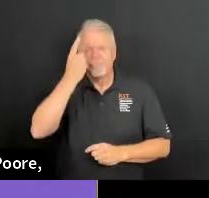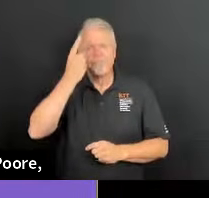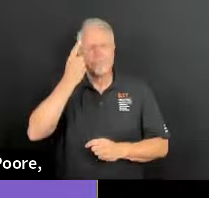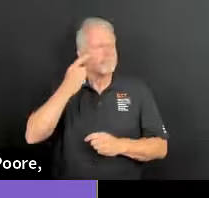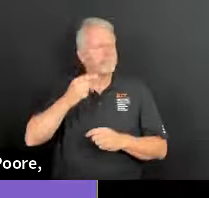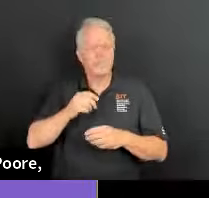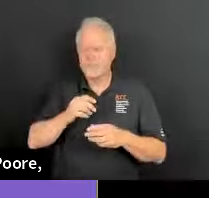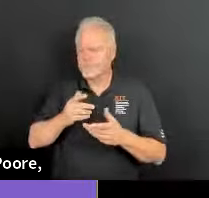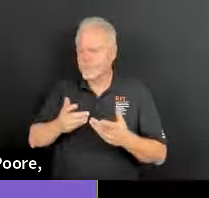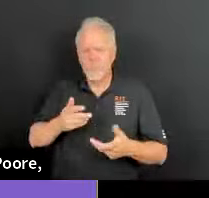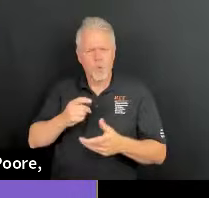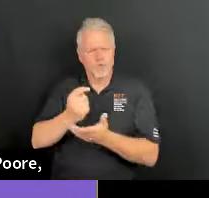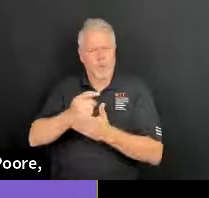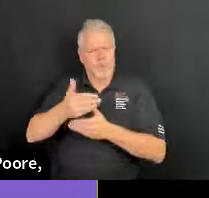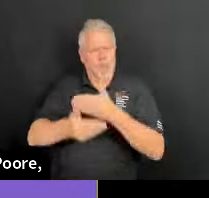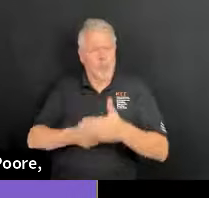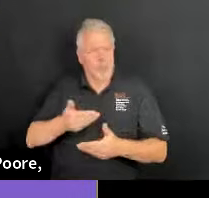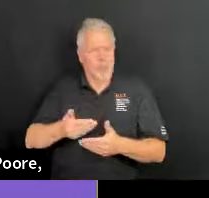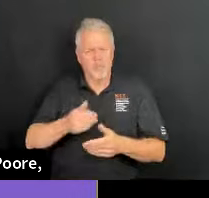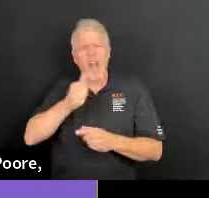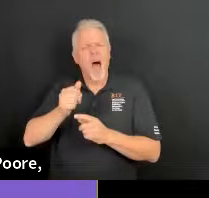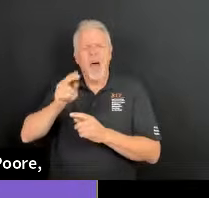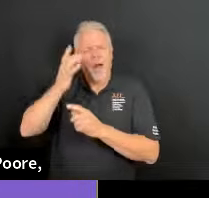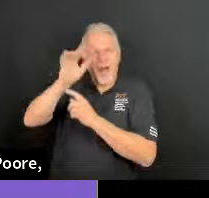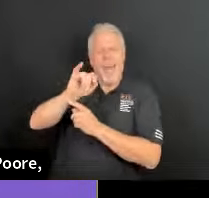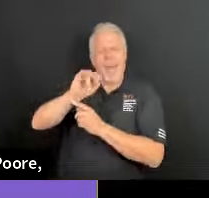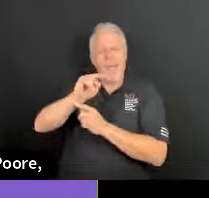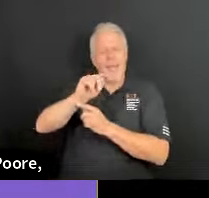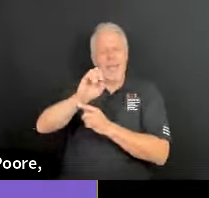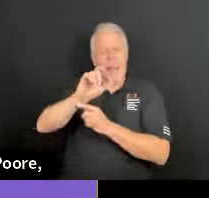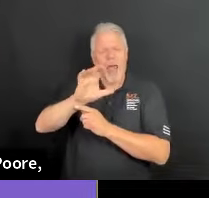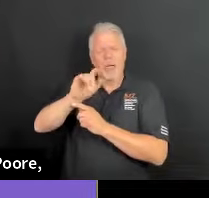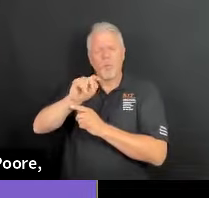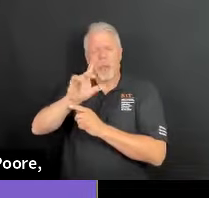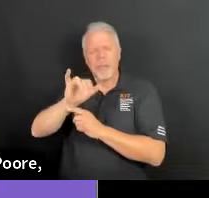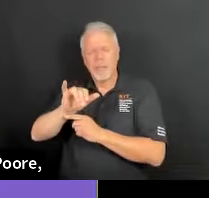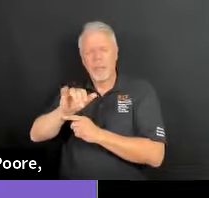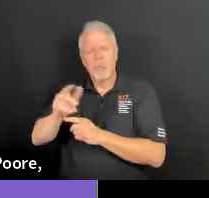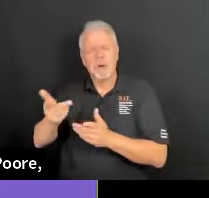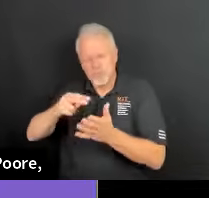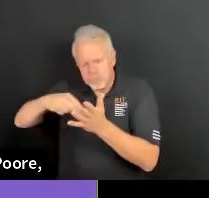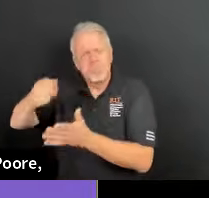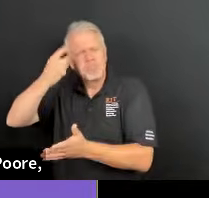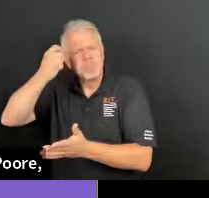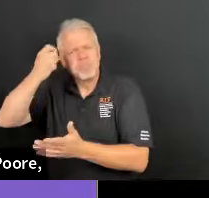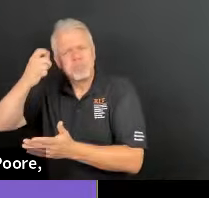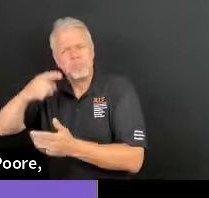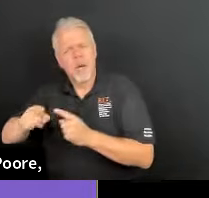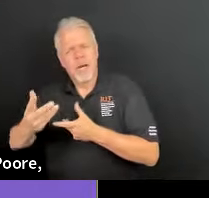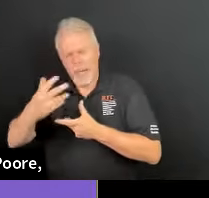body. And sometimes they have a hard time understanding the